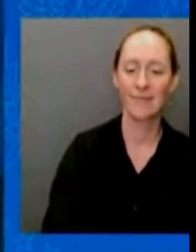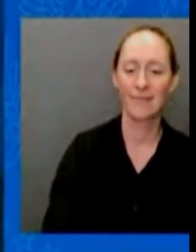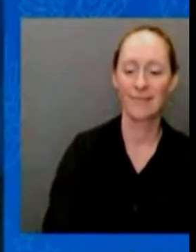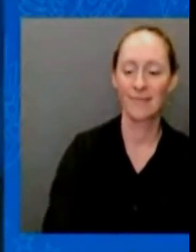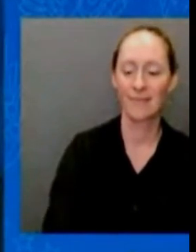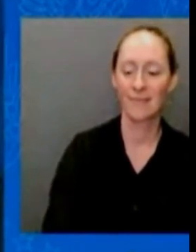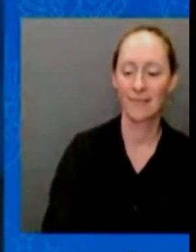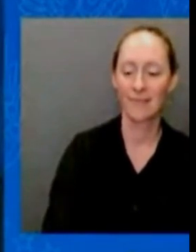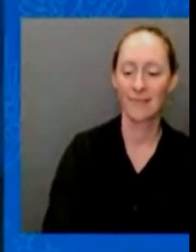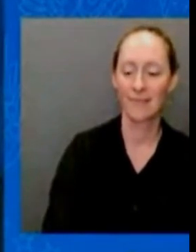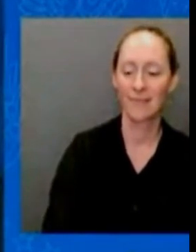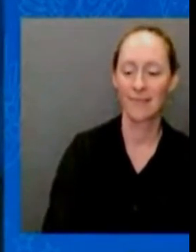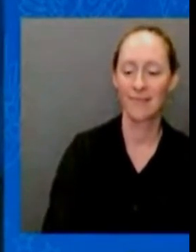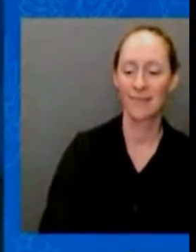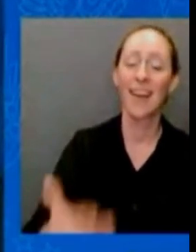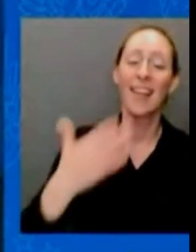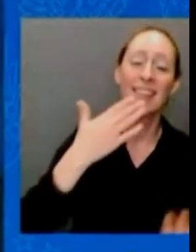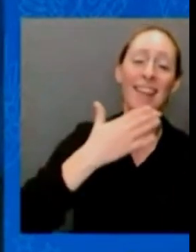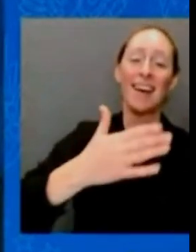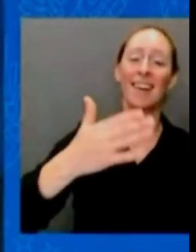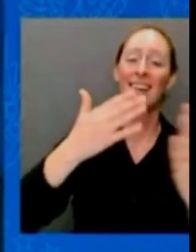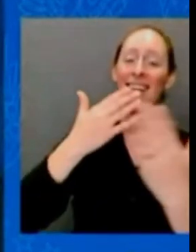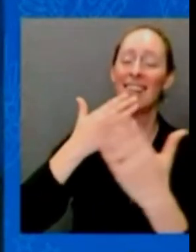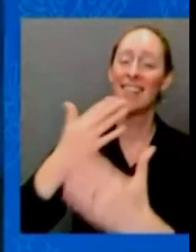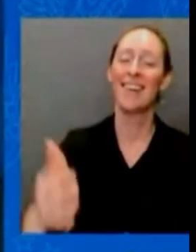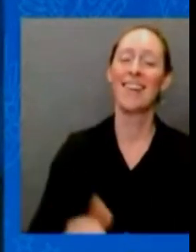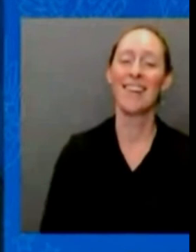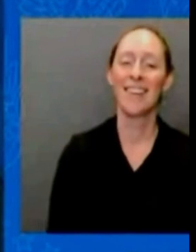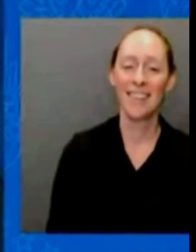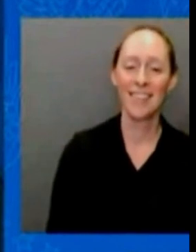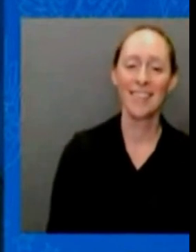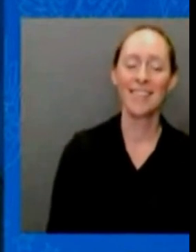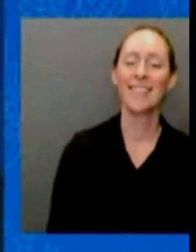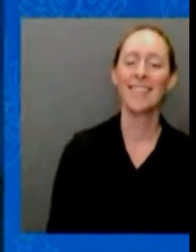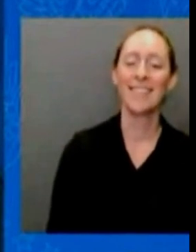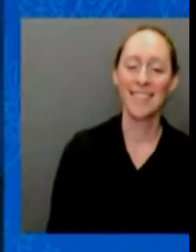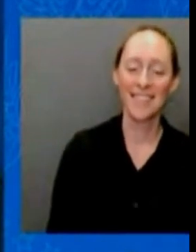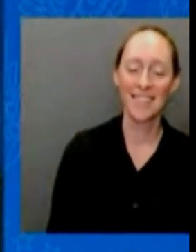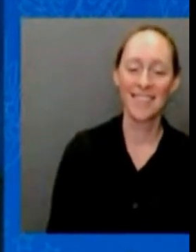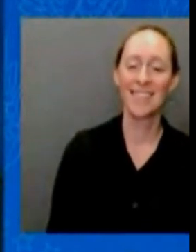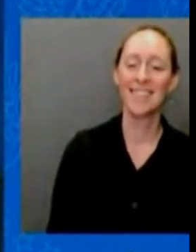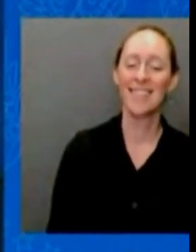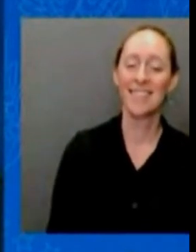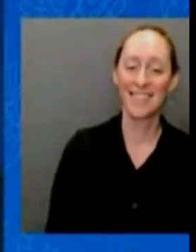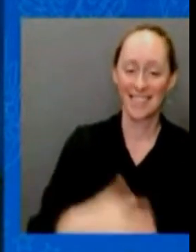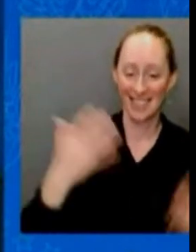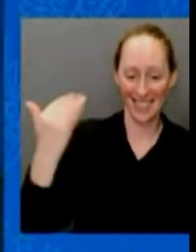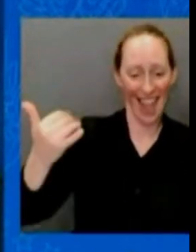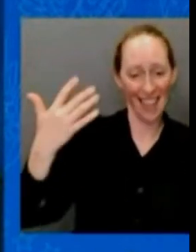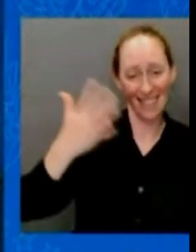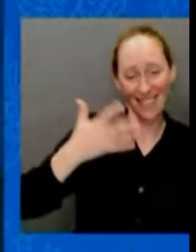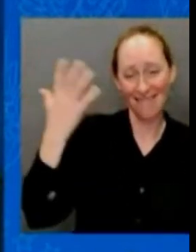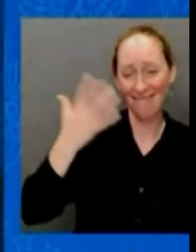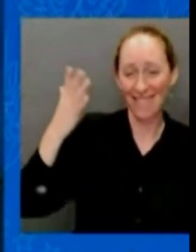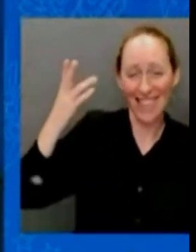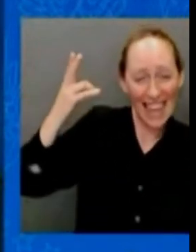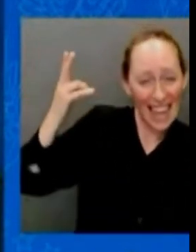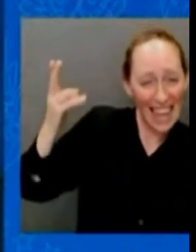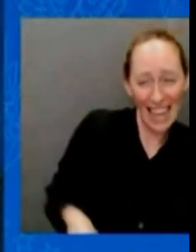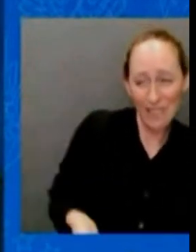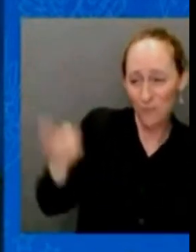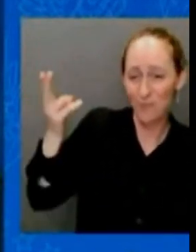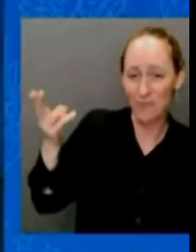Today is indeed a historic day. We are at the beginning of a transformational journey that will have an impact for generations to